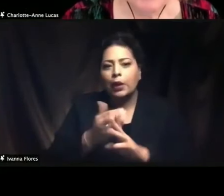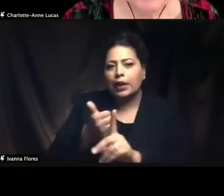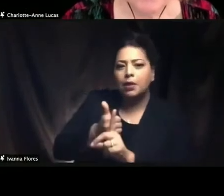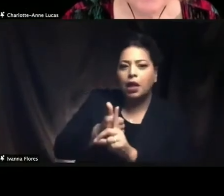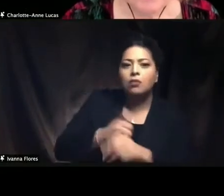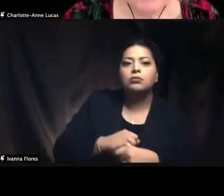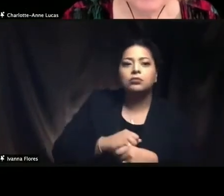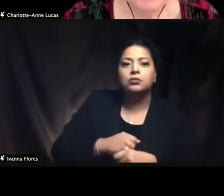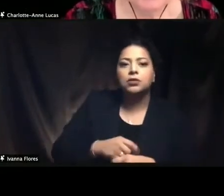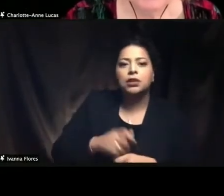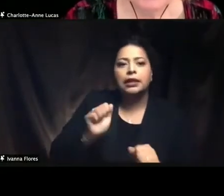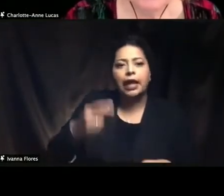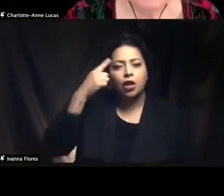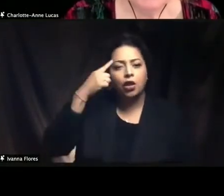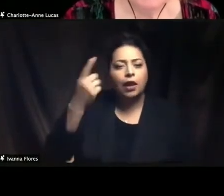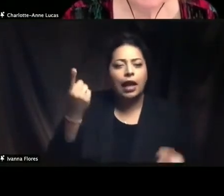Georgia